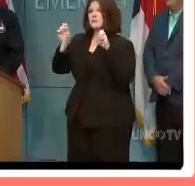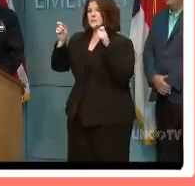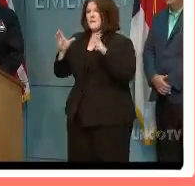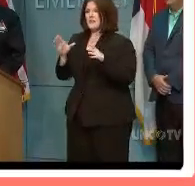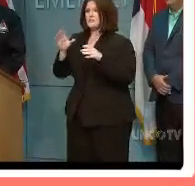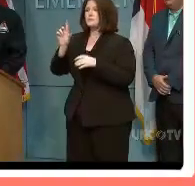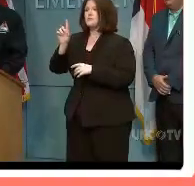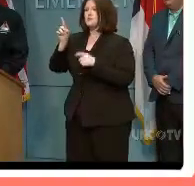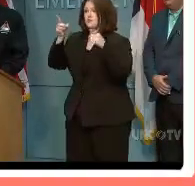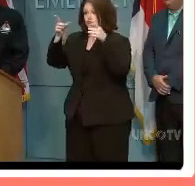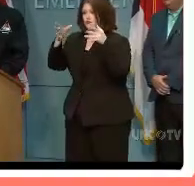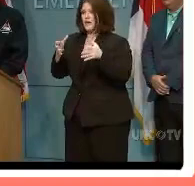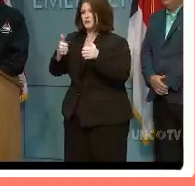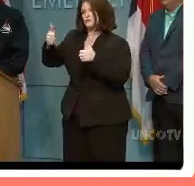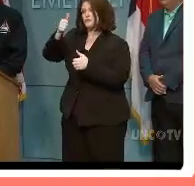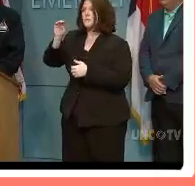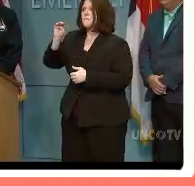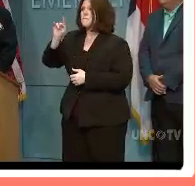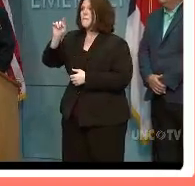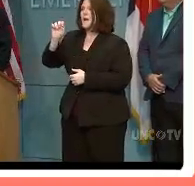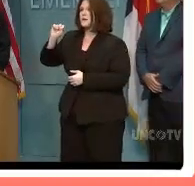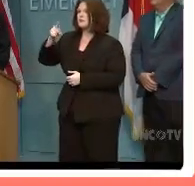Management Director Mike Sprayberry.